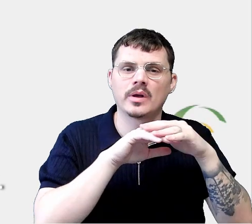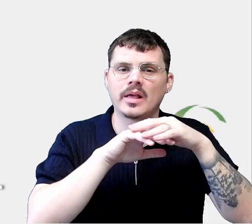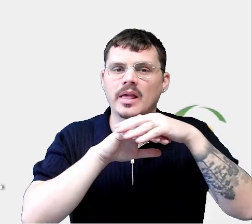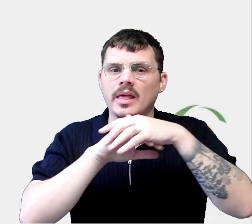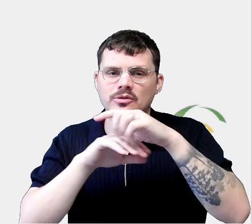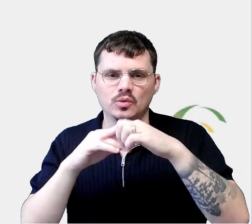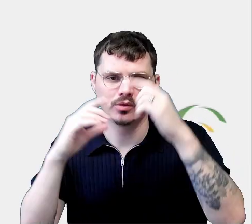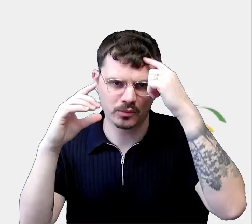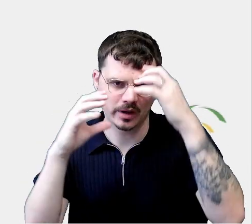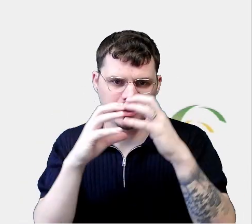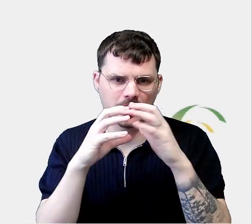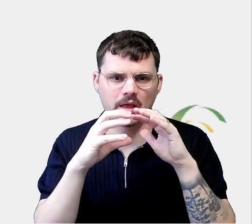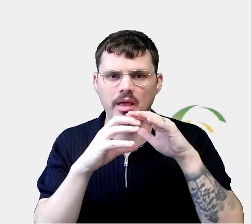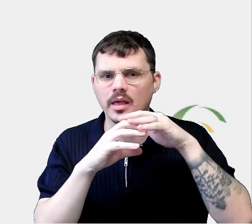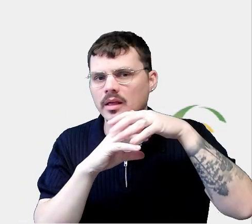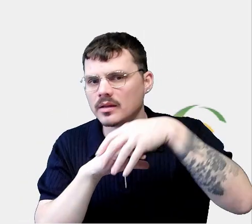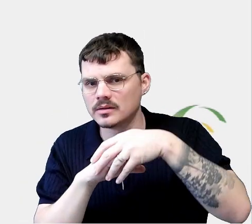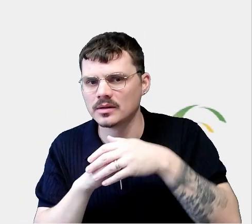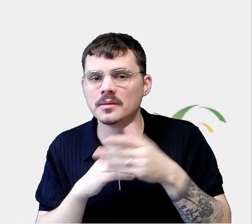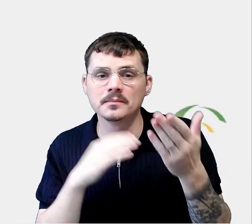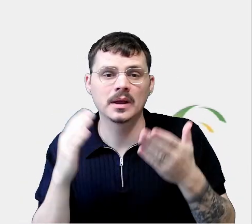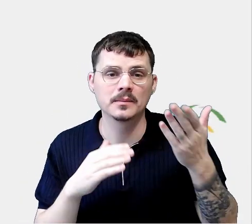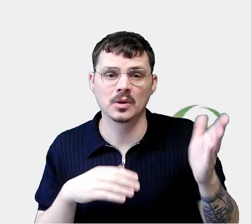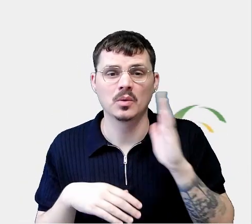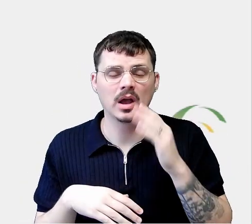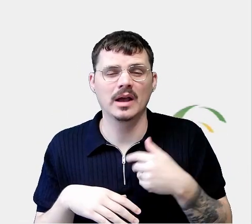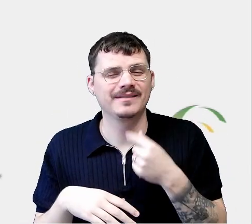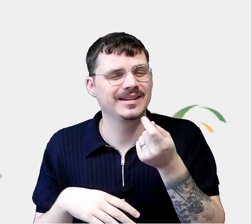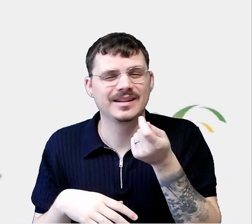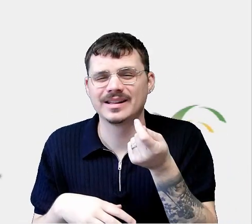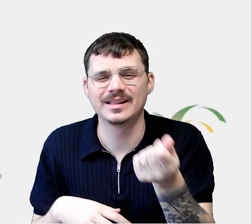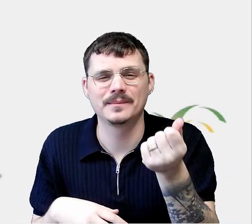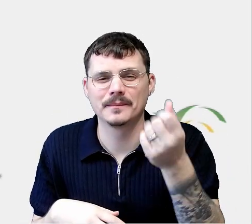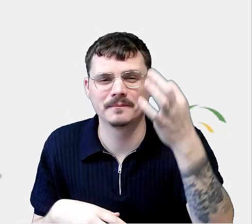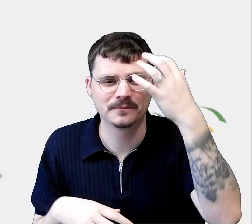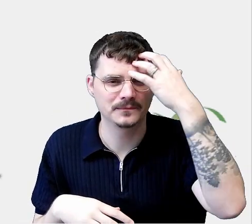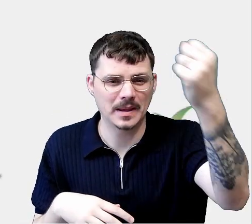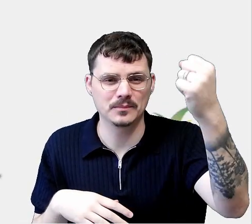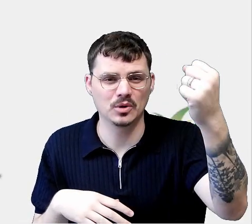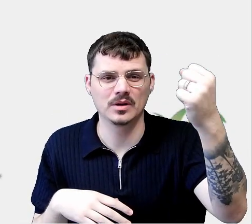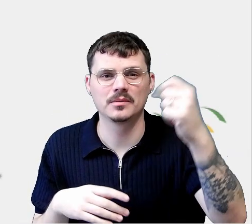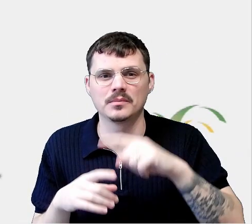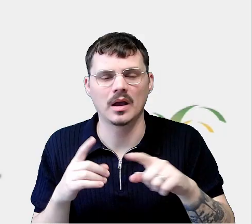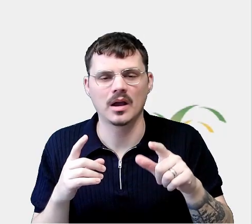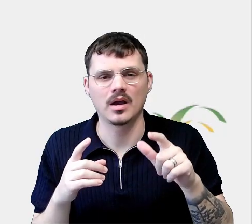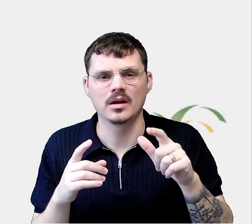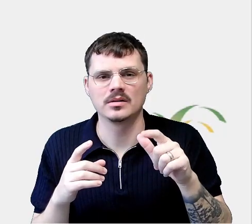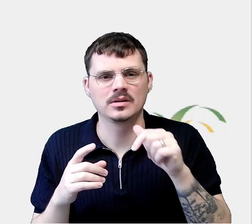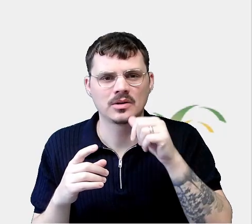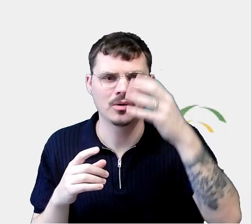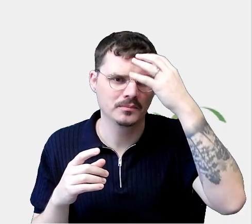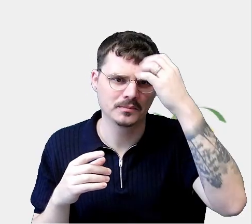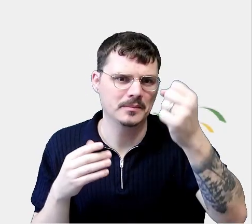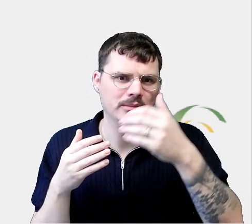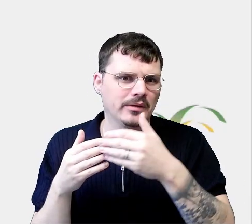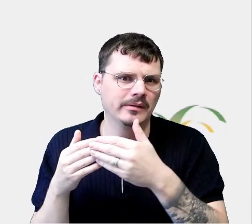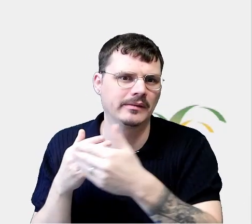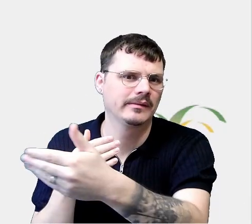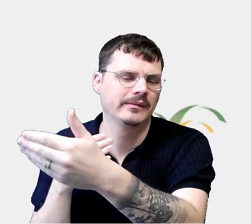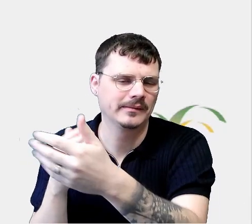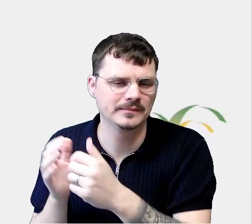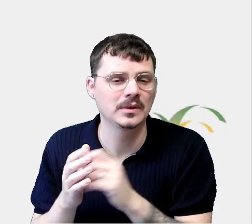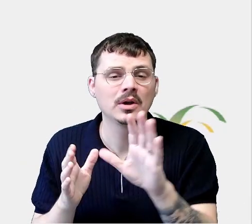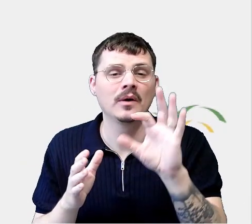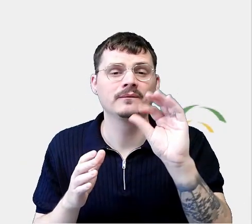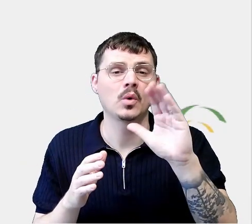entire brain. They may have a little bit of memory for the first onset part, but they won't remember anything subsequently.